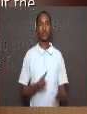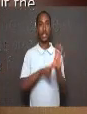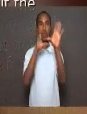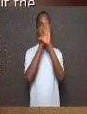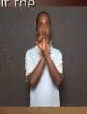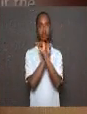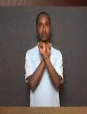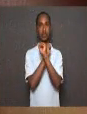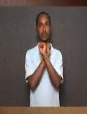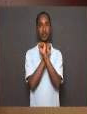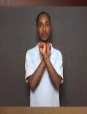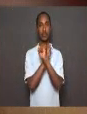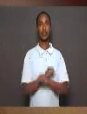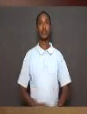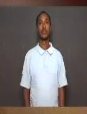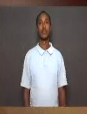Time's up.